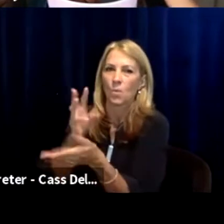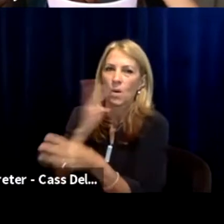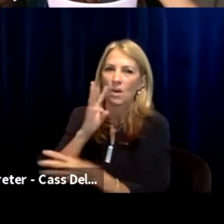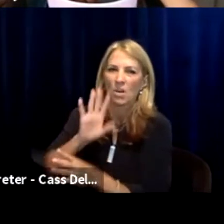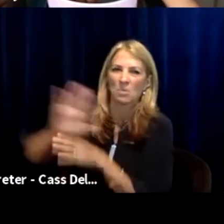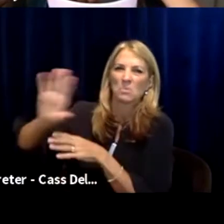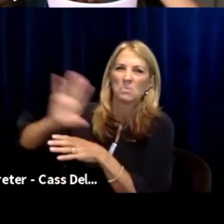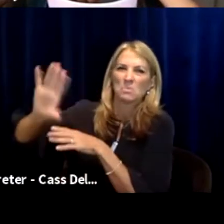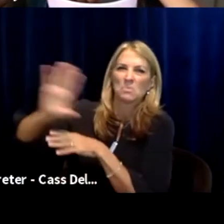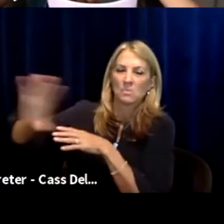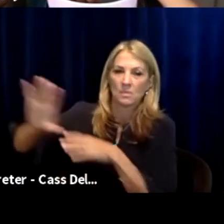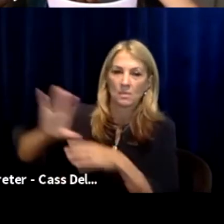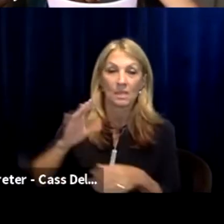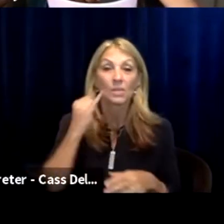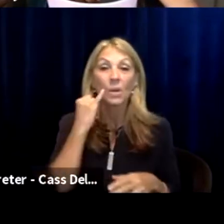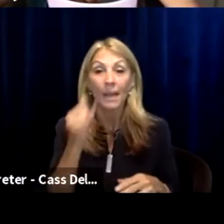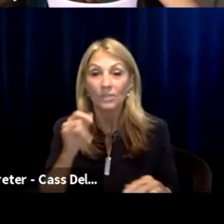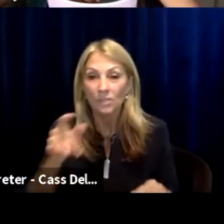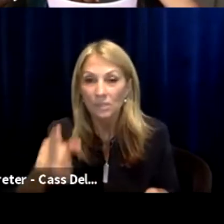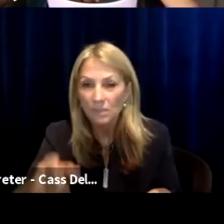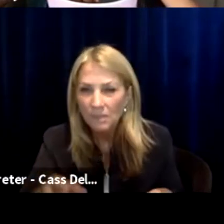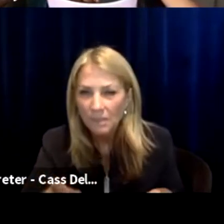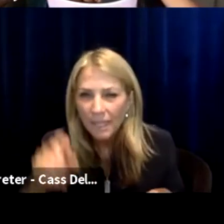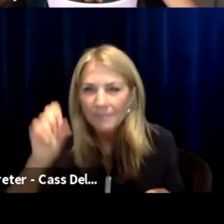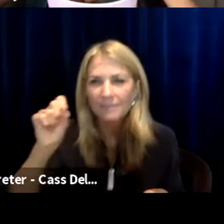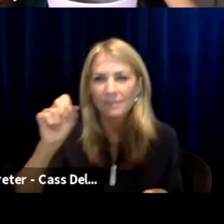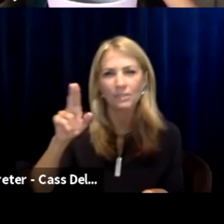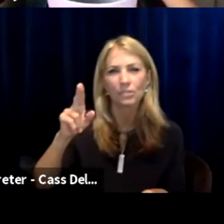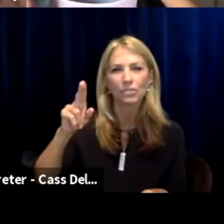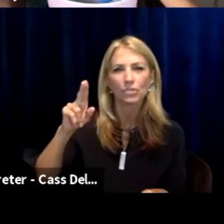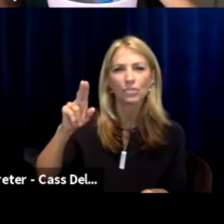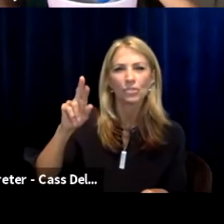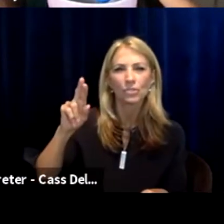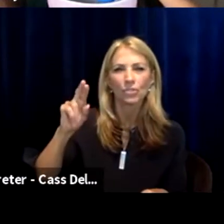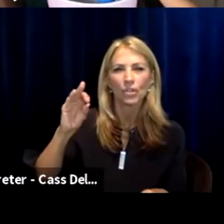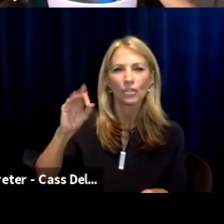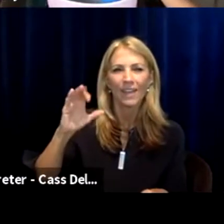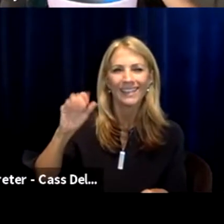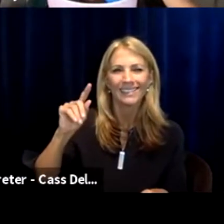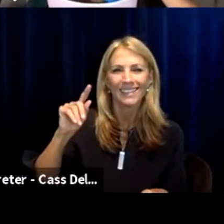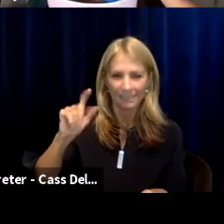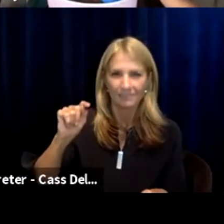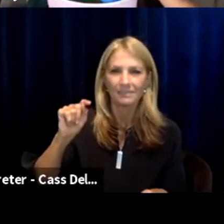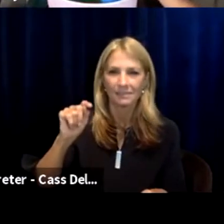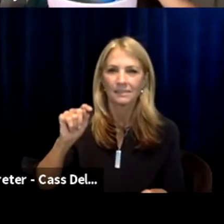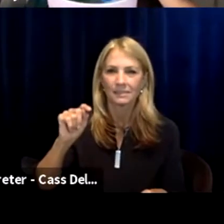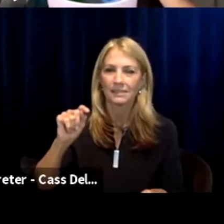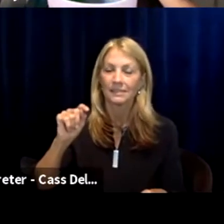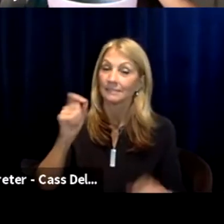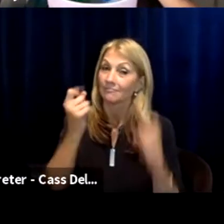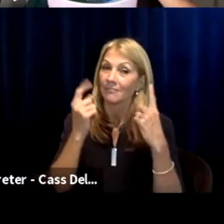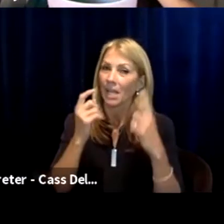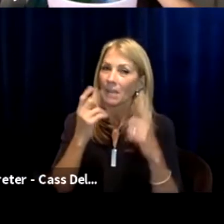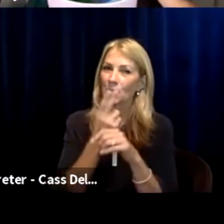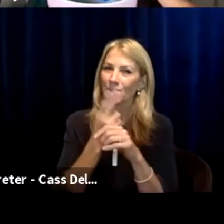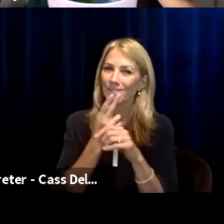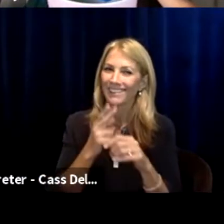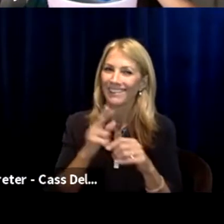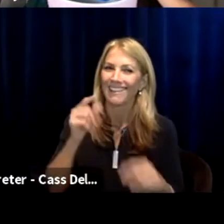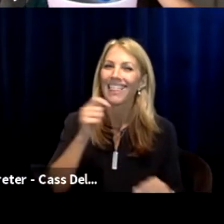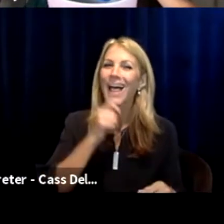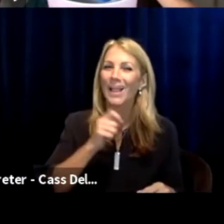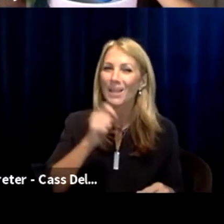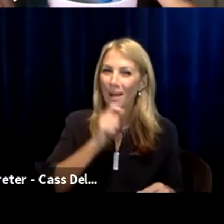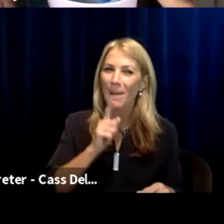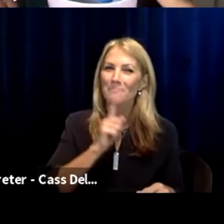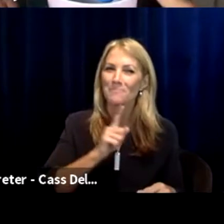surfactant, okay? And yes, I'm using a lollipop because it works. This is science. So imagine this side